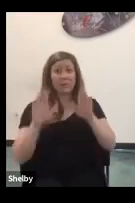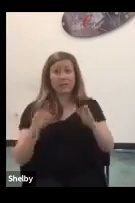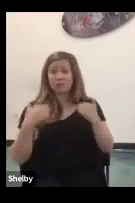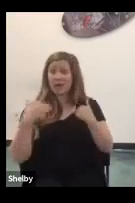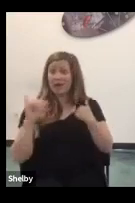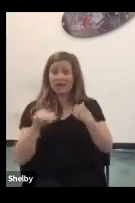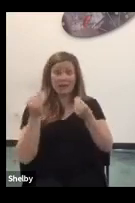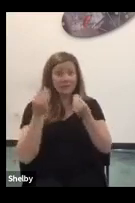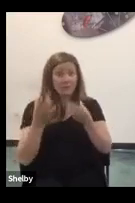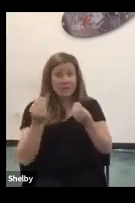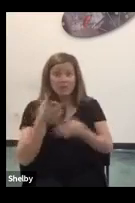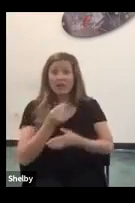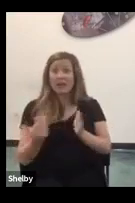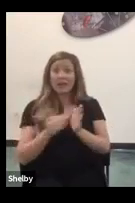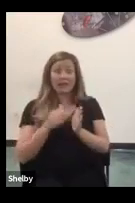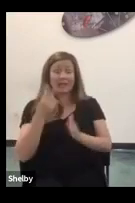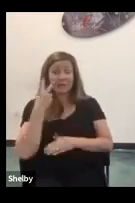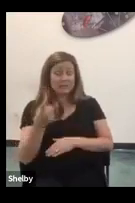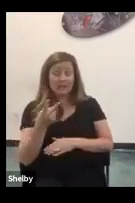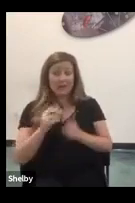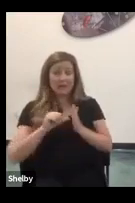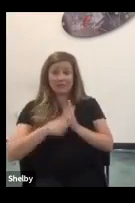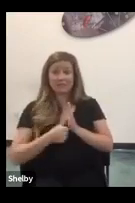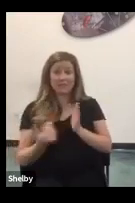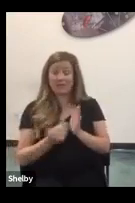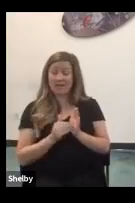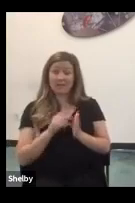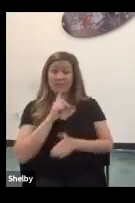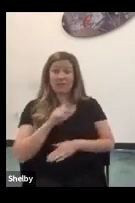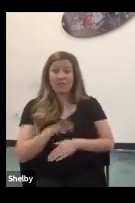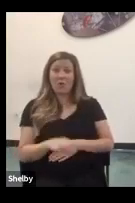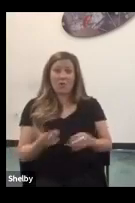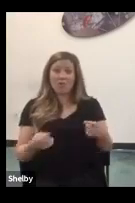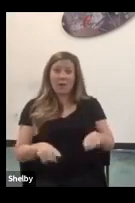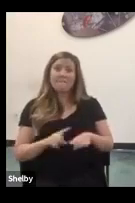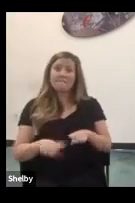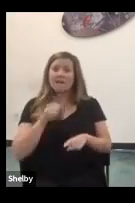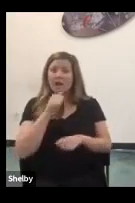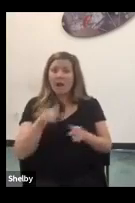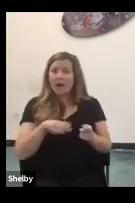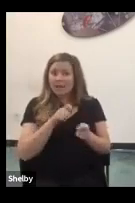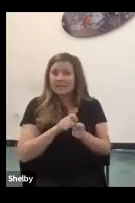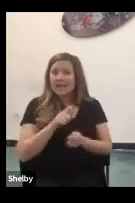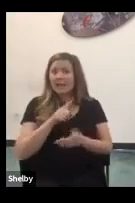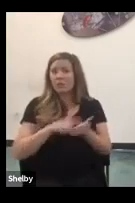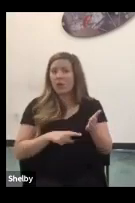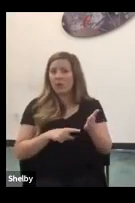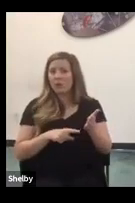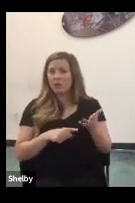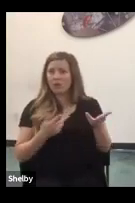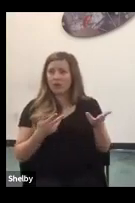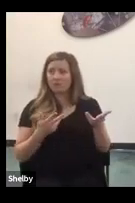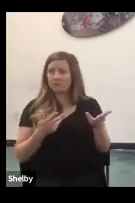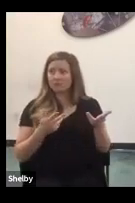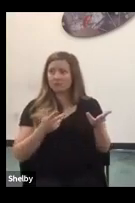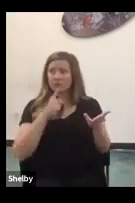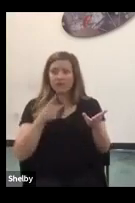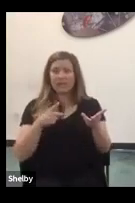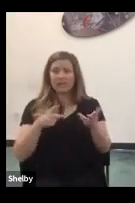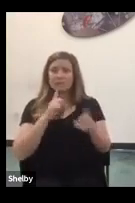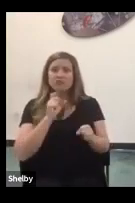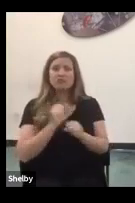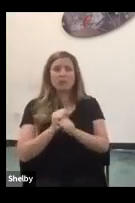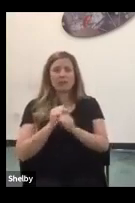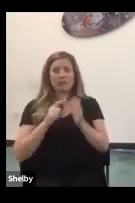and to, again, see it reiterated that it's low prevalence. It's not exactly what we would consider a prevalence study where it would be truly reflective of our entire